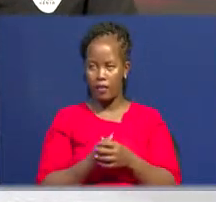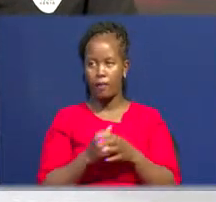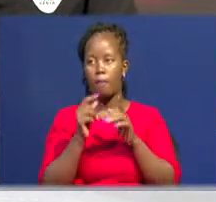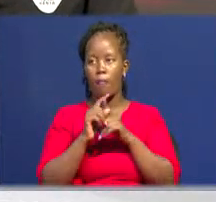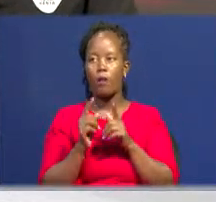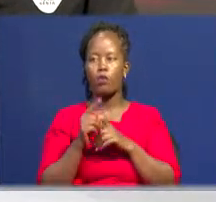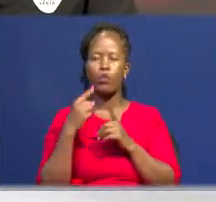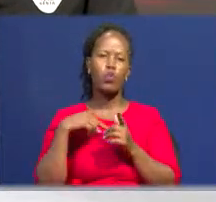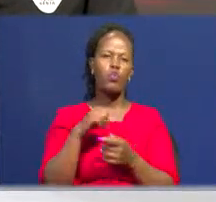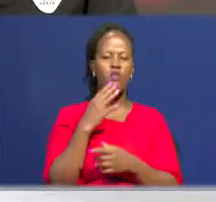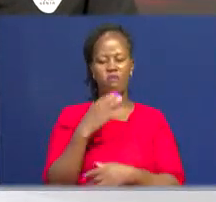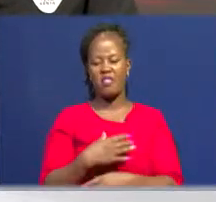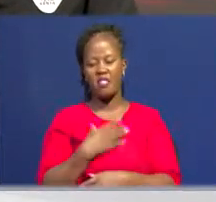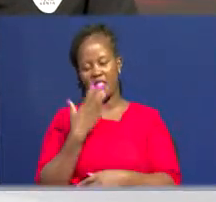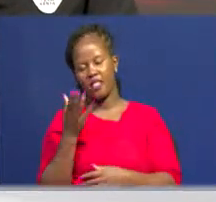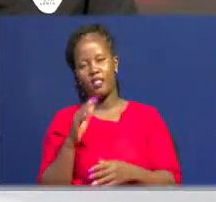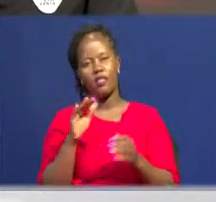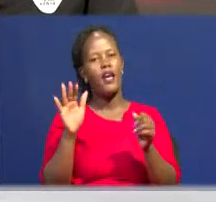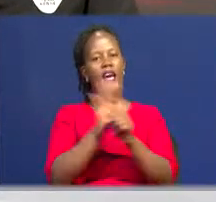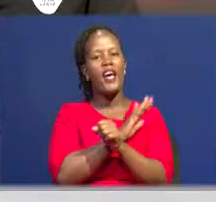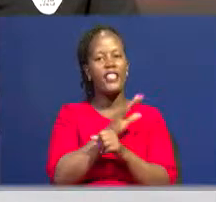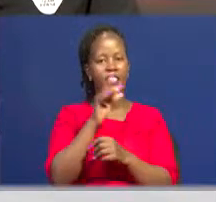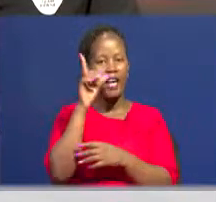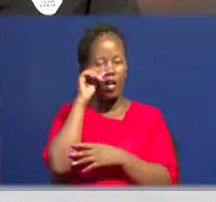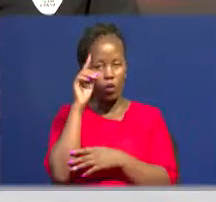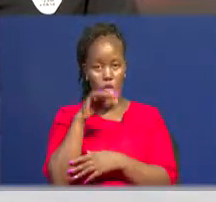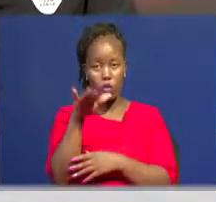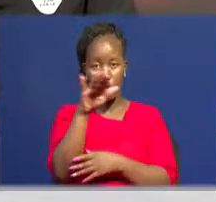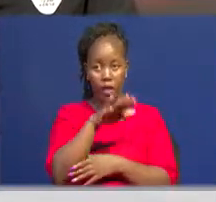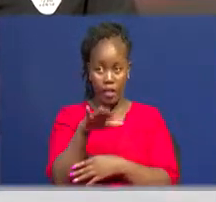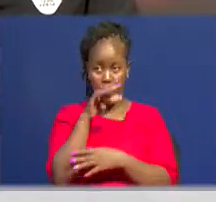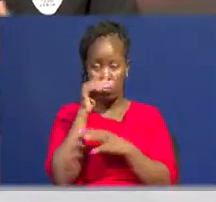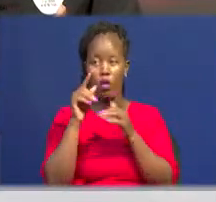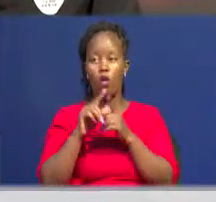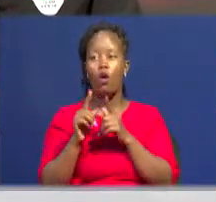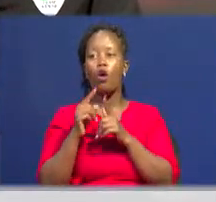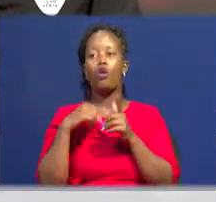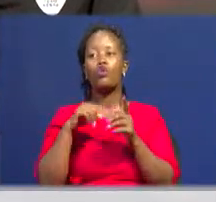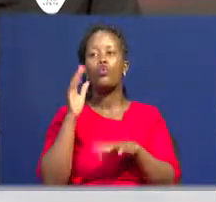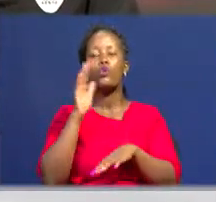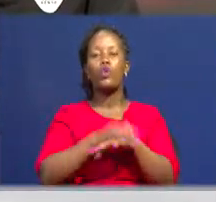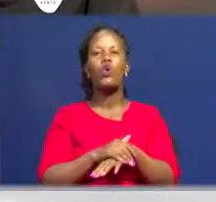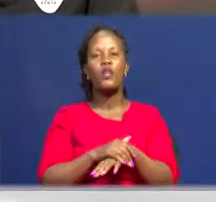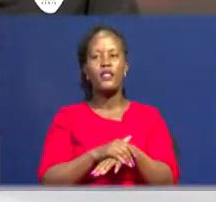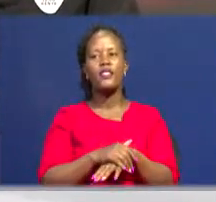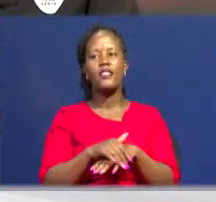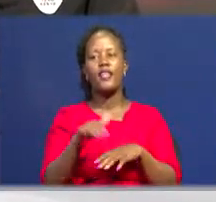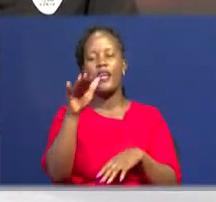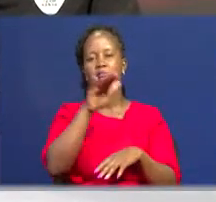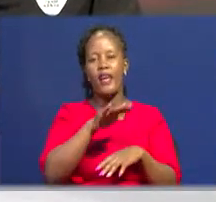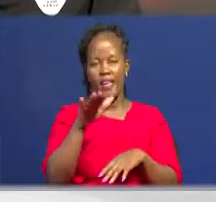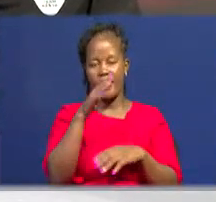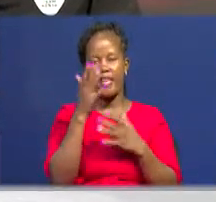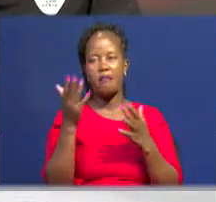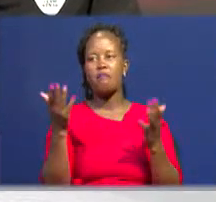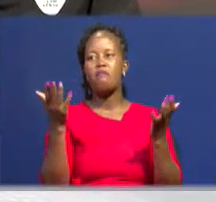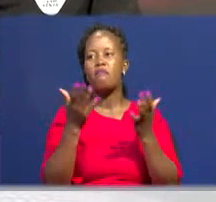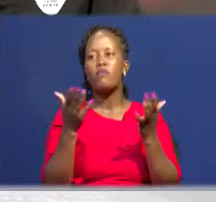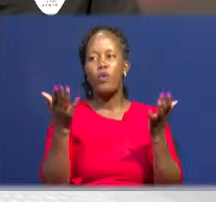entire coastal area and we found Buntwani. It's actually a park. They had some of